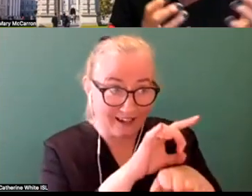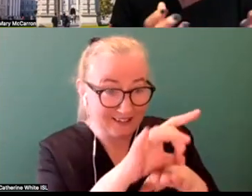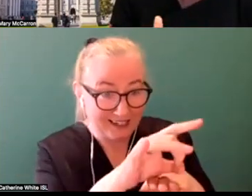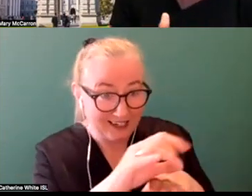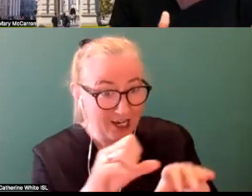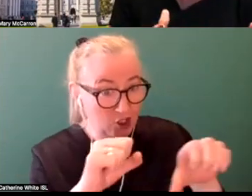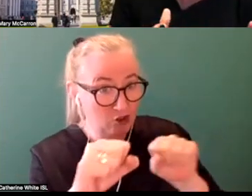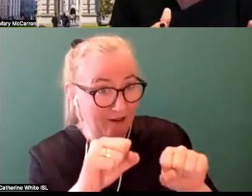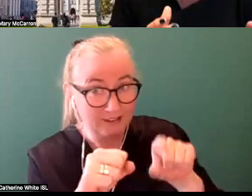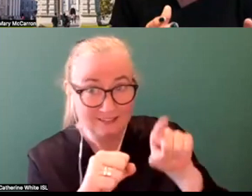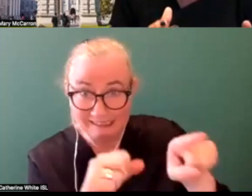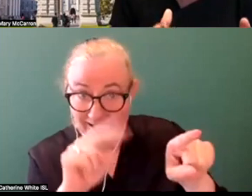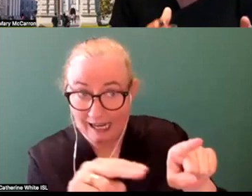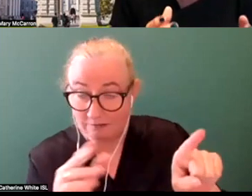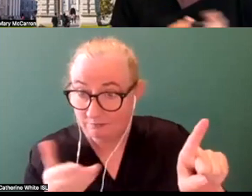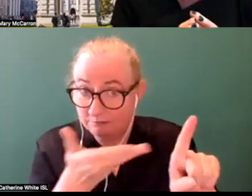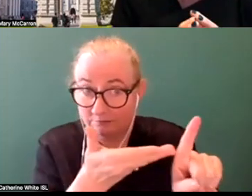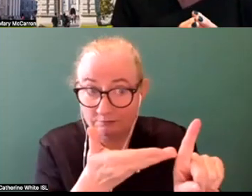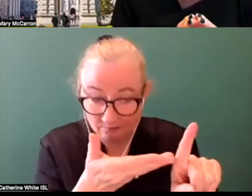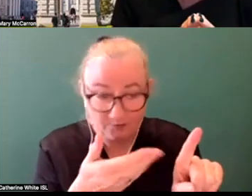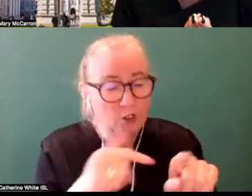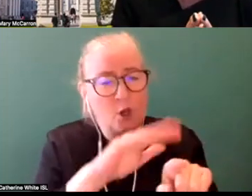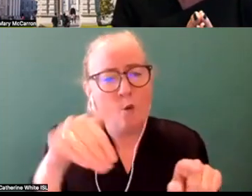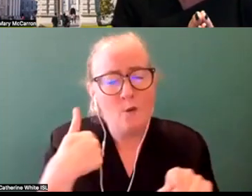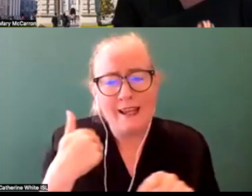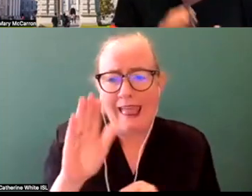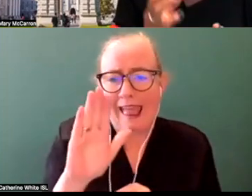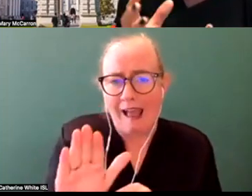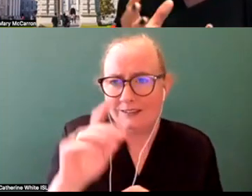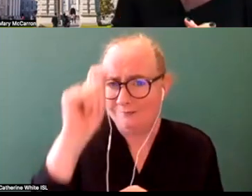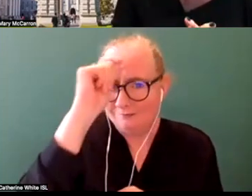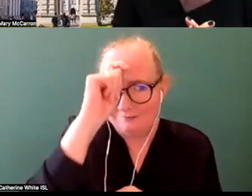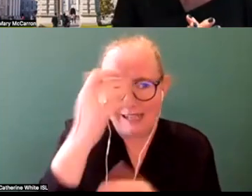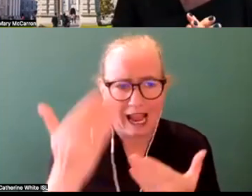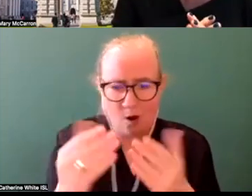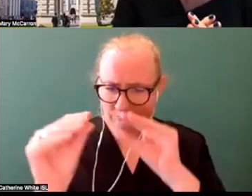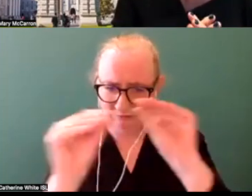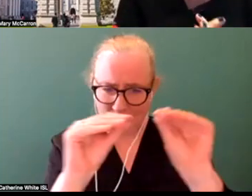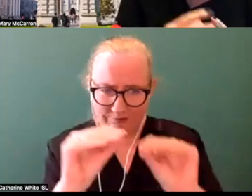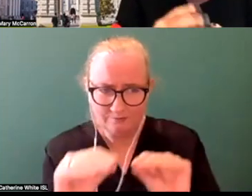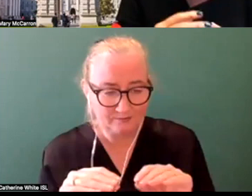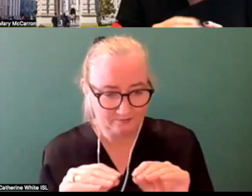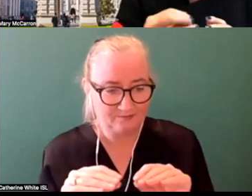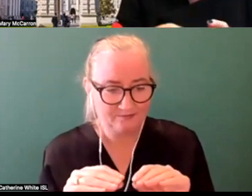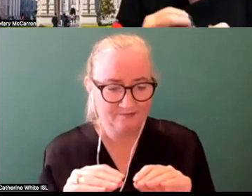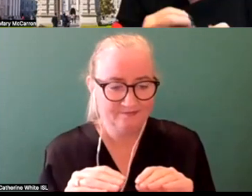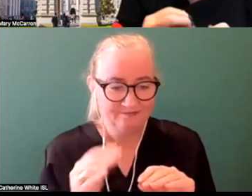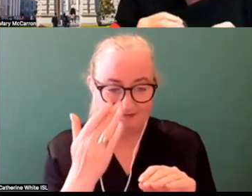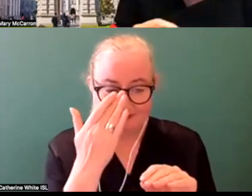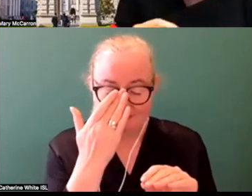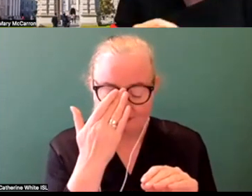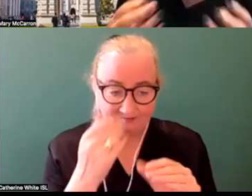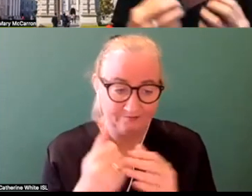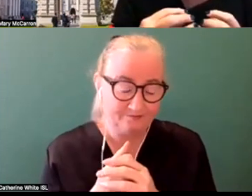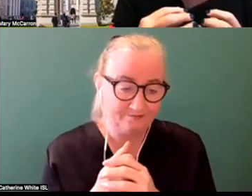public purse support that? And we've got to really see how that is. But look, taking to Anne-Marie's point, like, rather